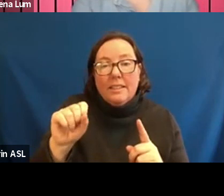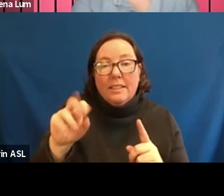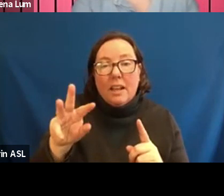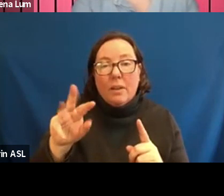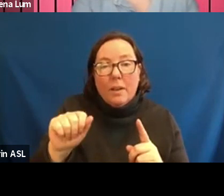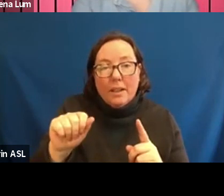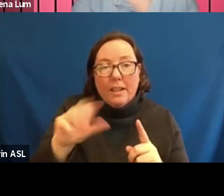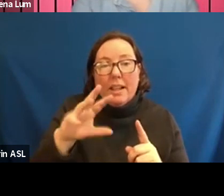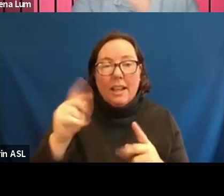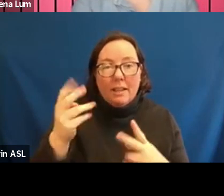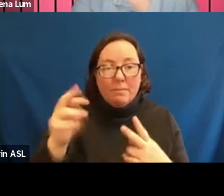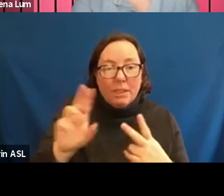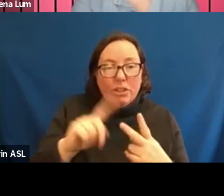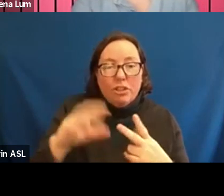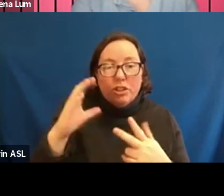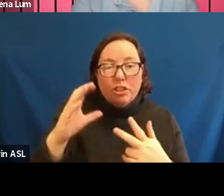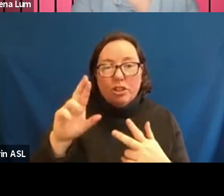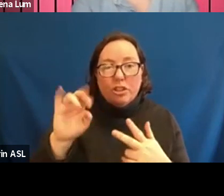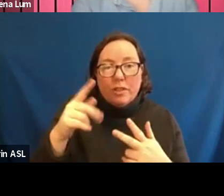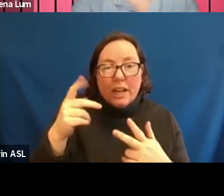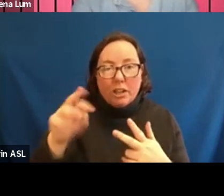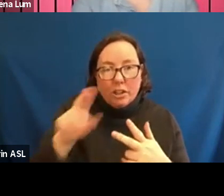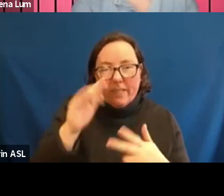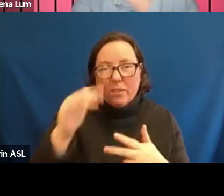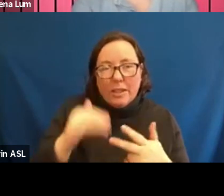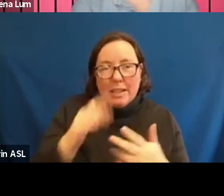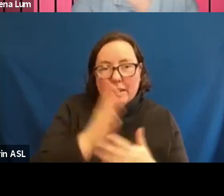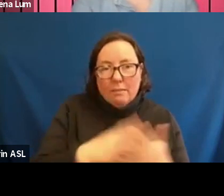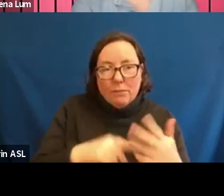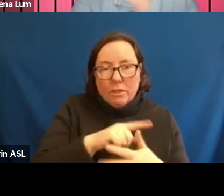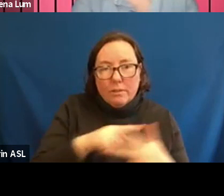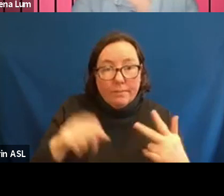Mr. Kreger for our next segment.